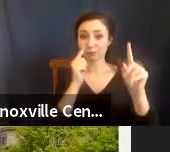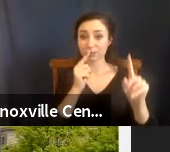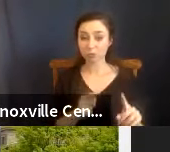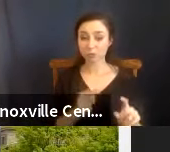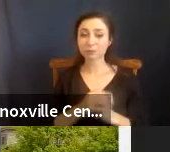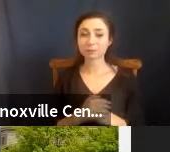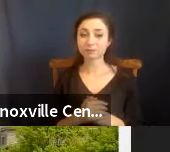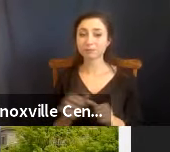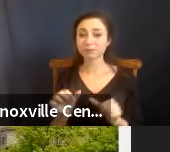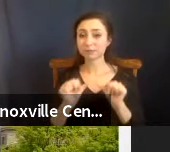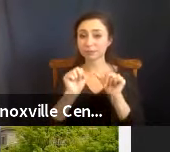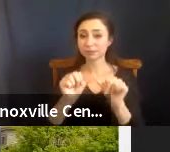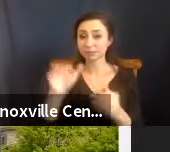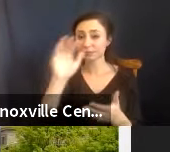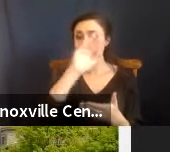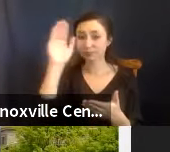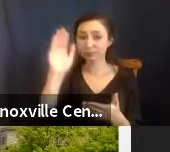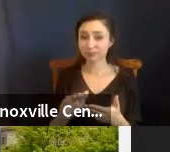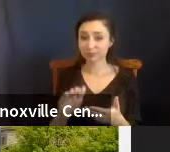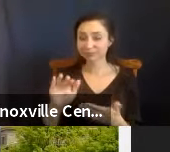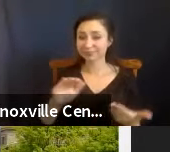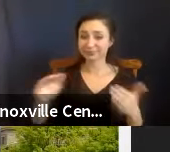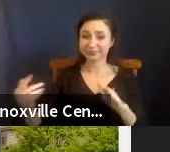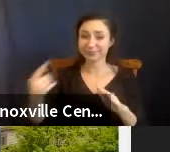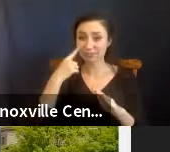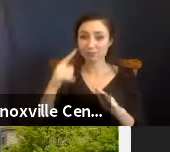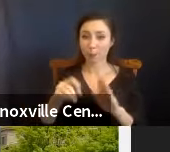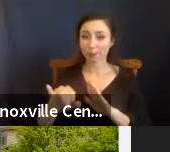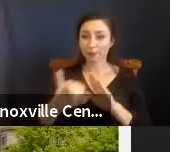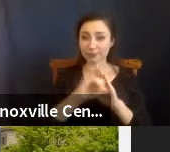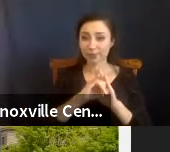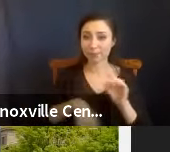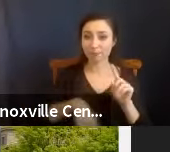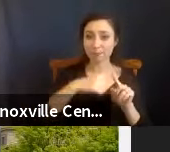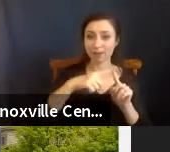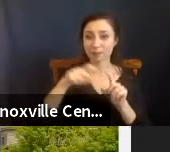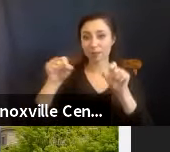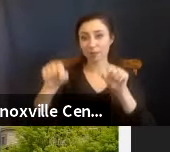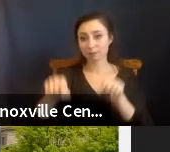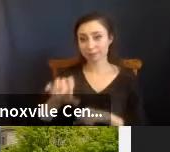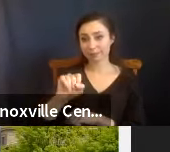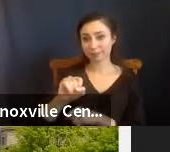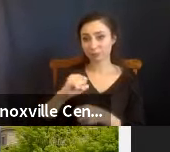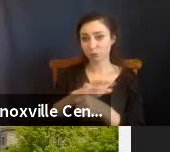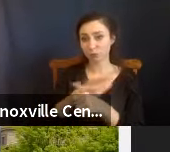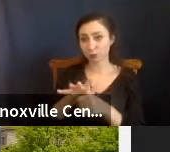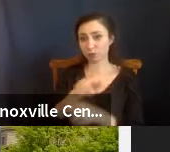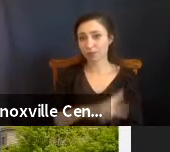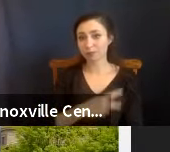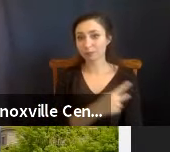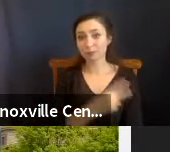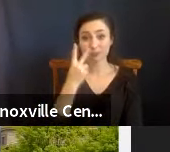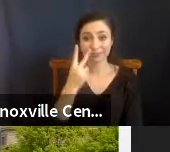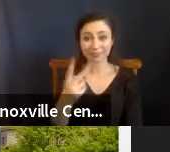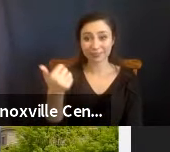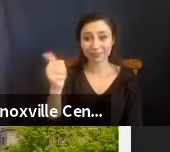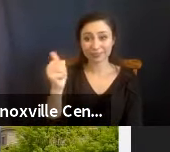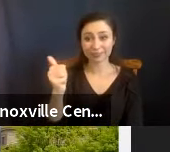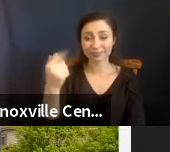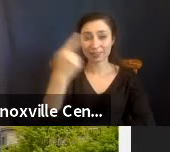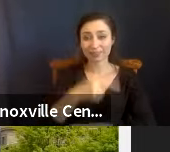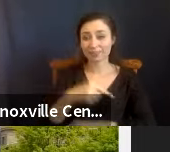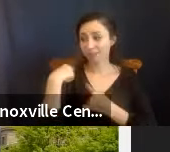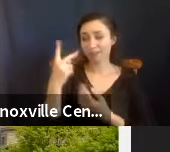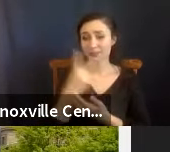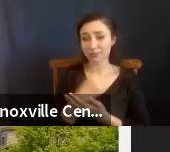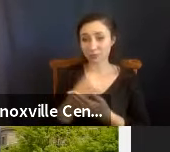decreased COVID-19 related death for identified positive or probable cases. Over the past 2 weeks, we have seen 10 deaths, with